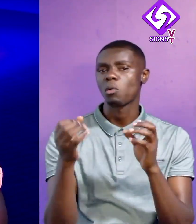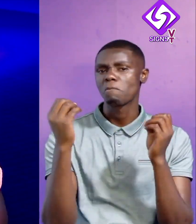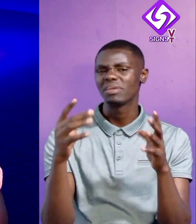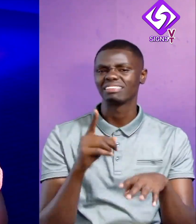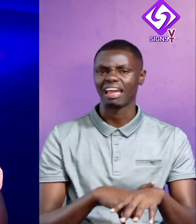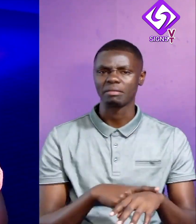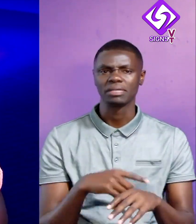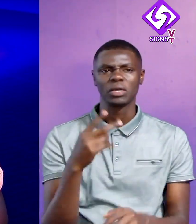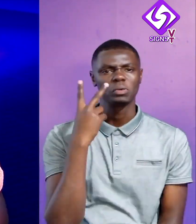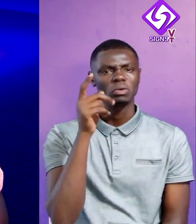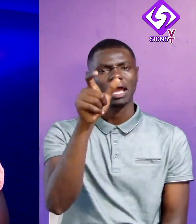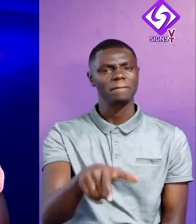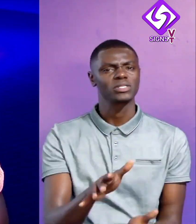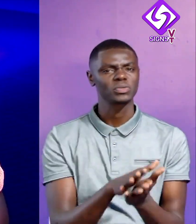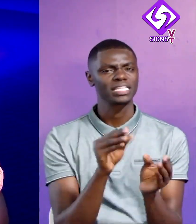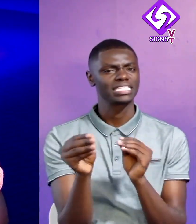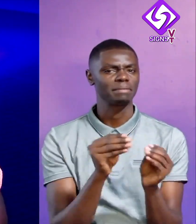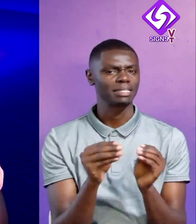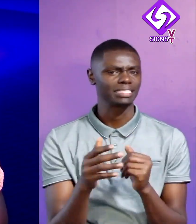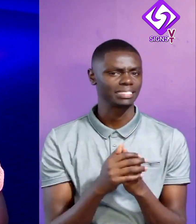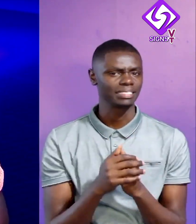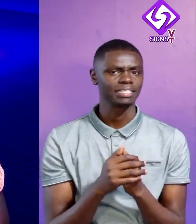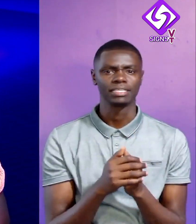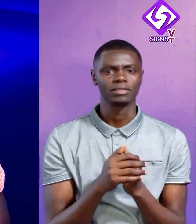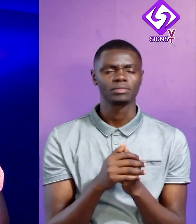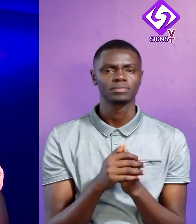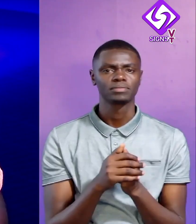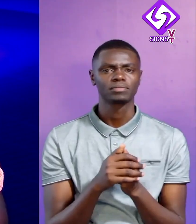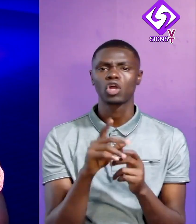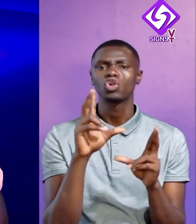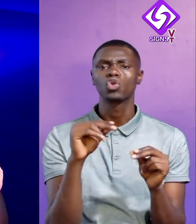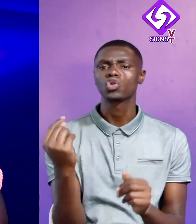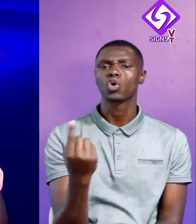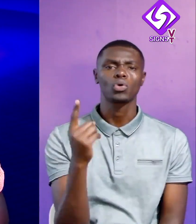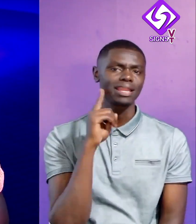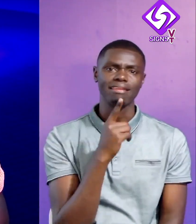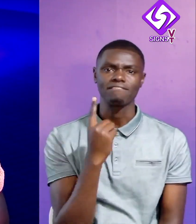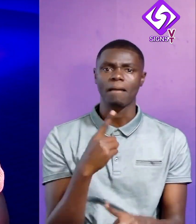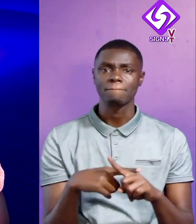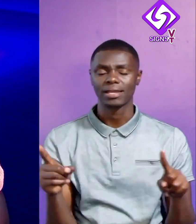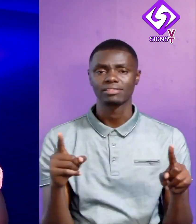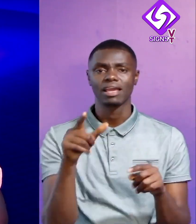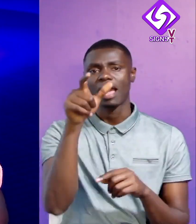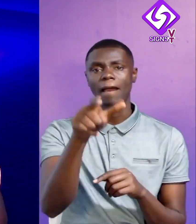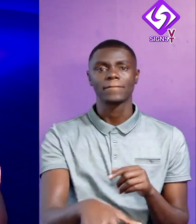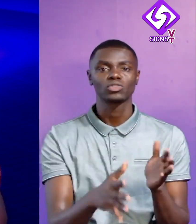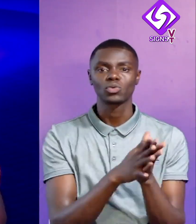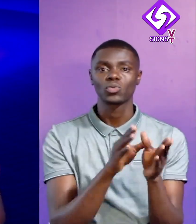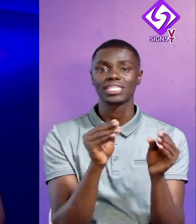time unapata a person with disability, not only deaf person, but with a person